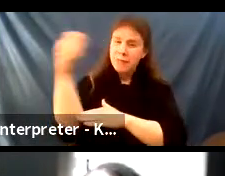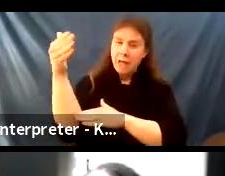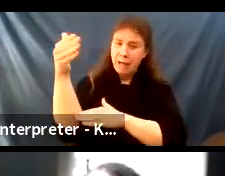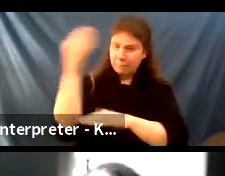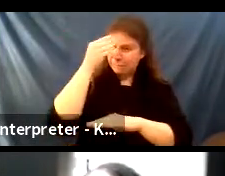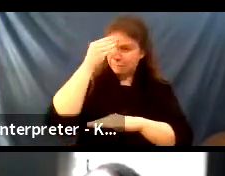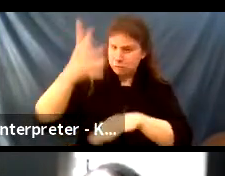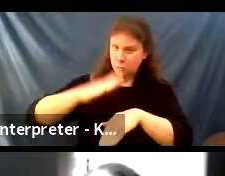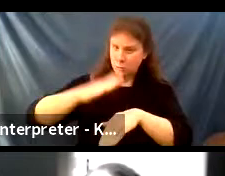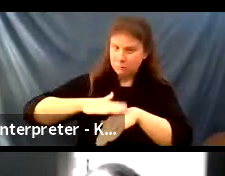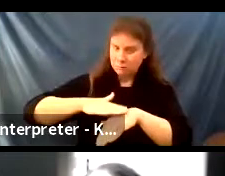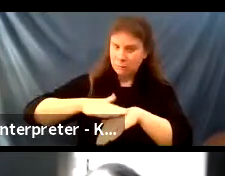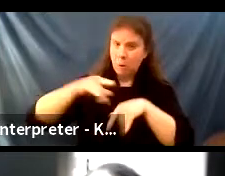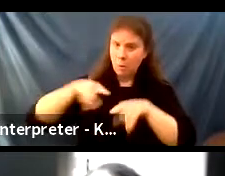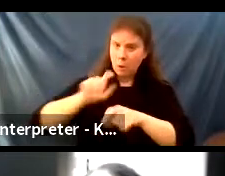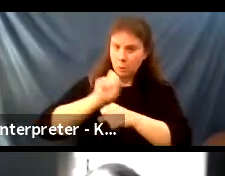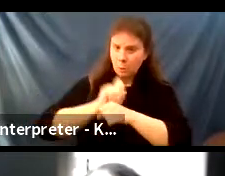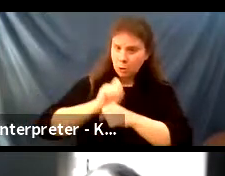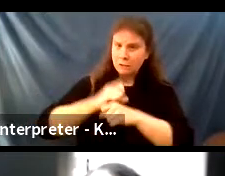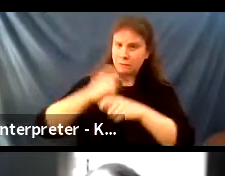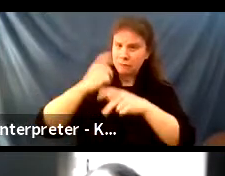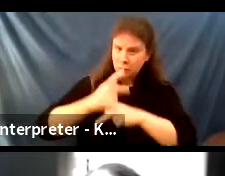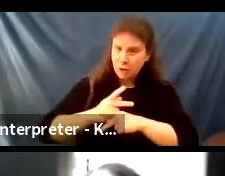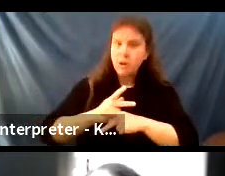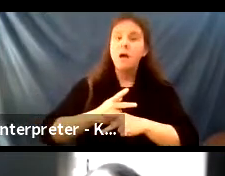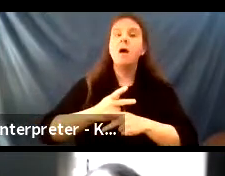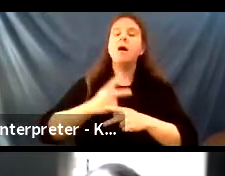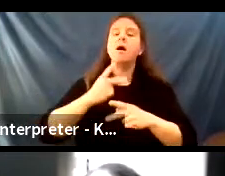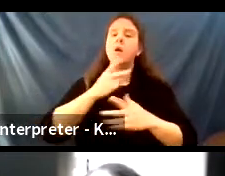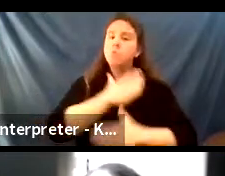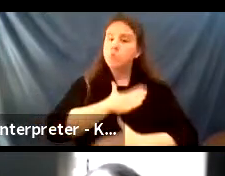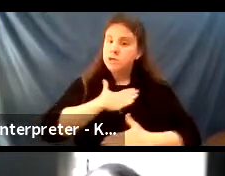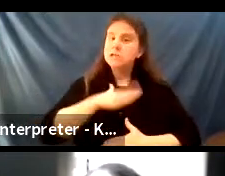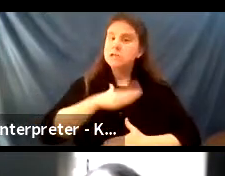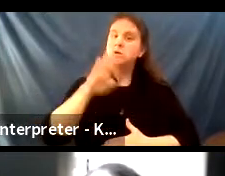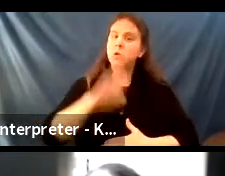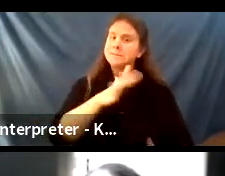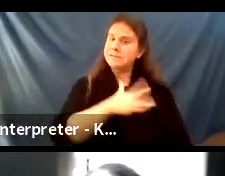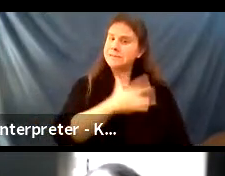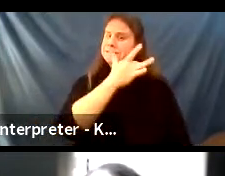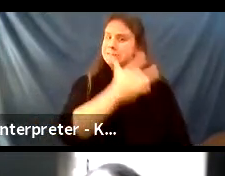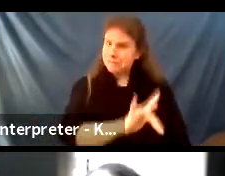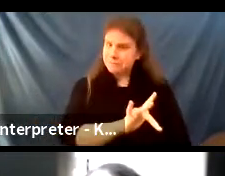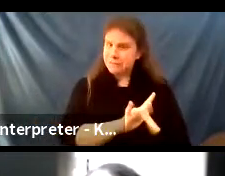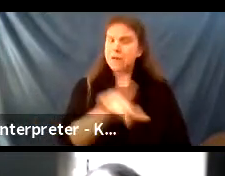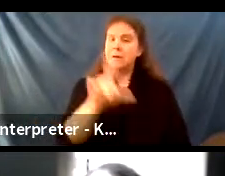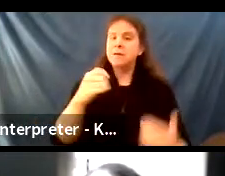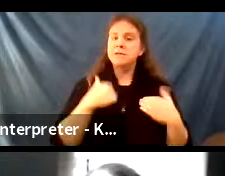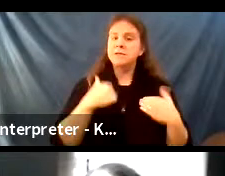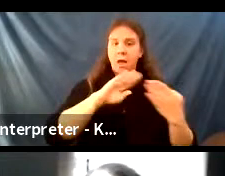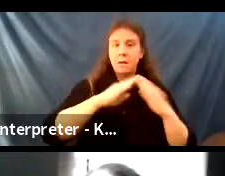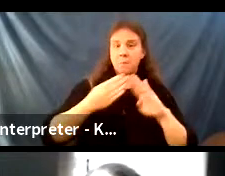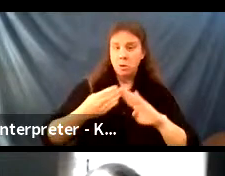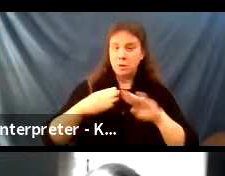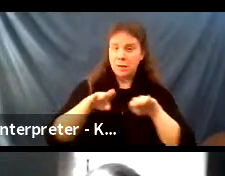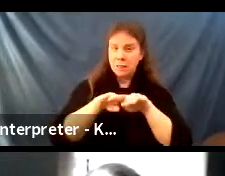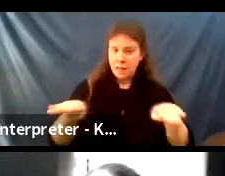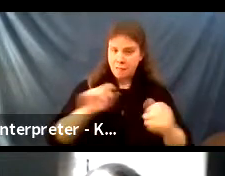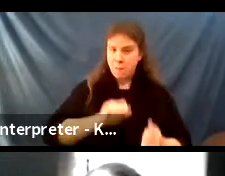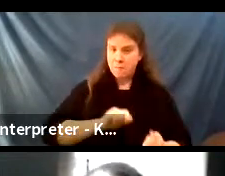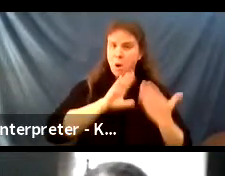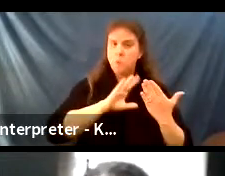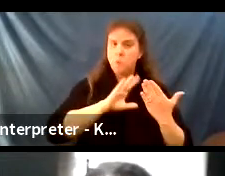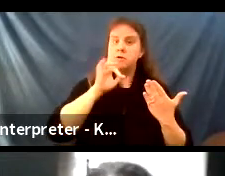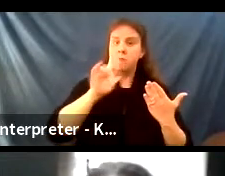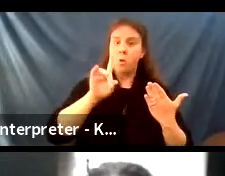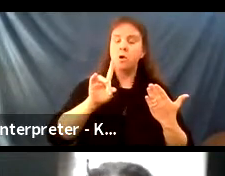this, that I appreciate your sensitivity to the fact that you've got to have a community level approach to getting essential